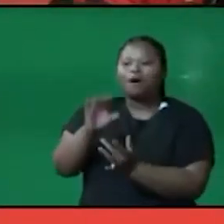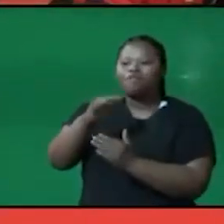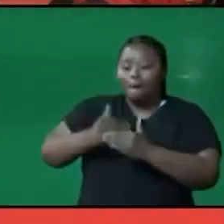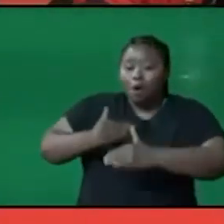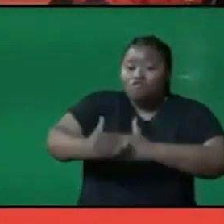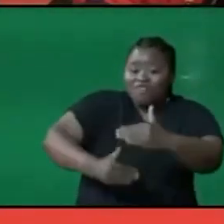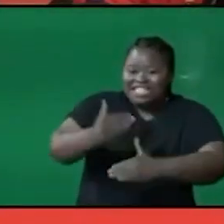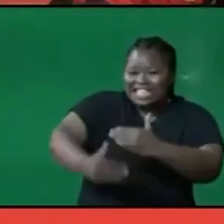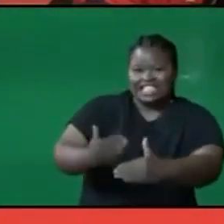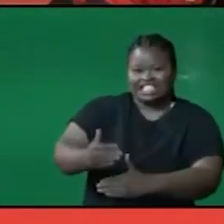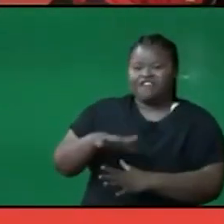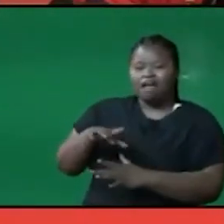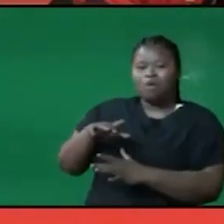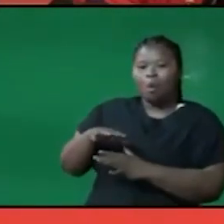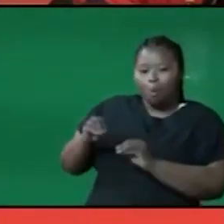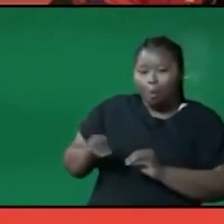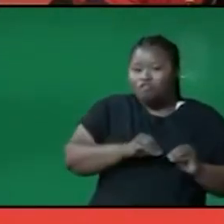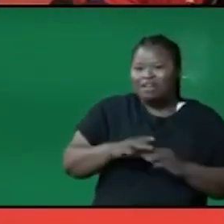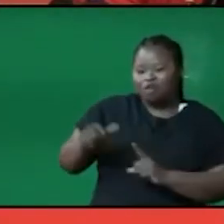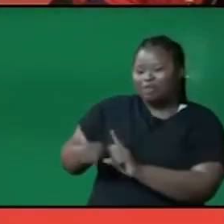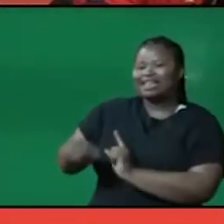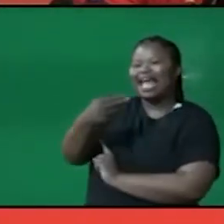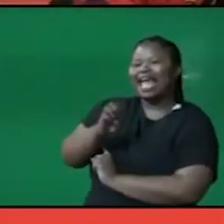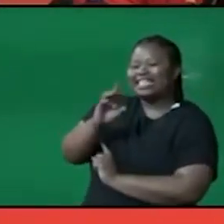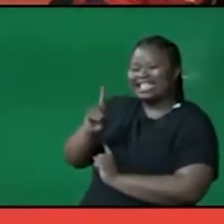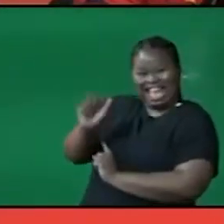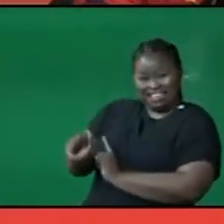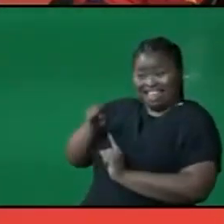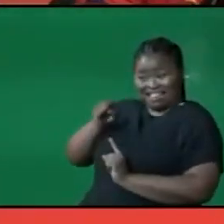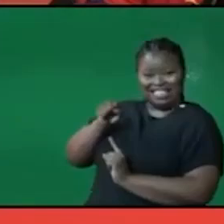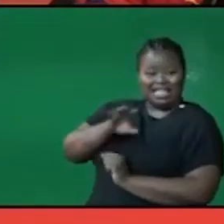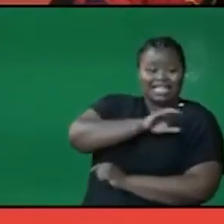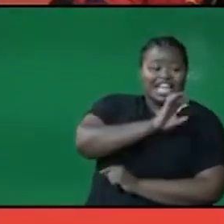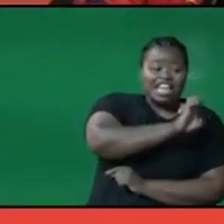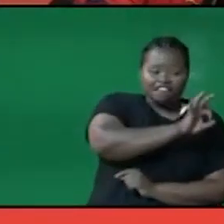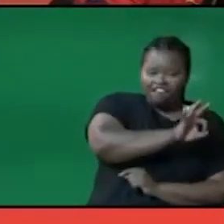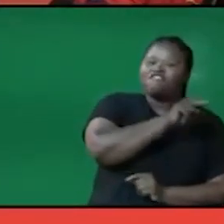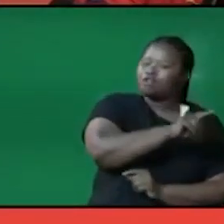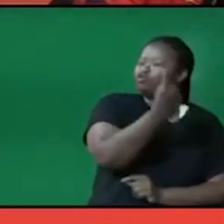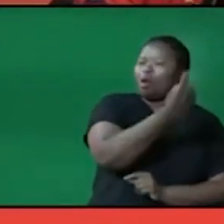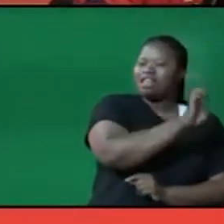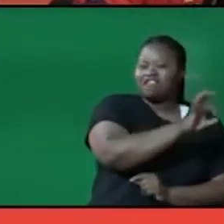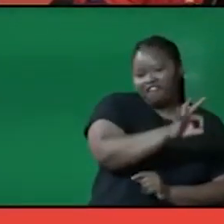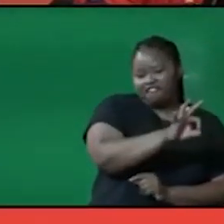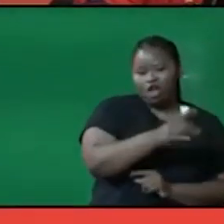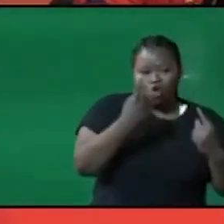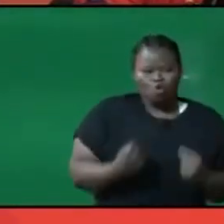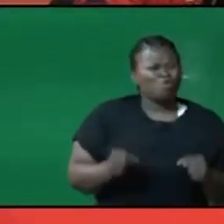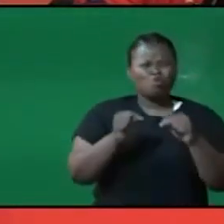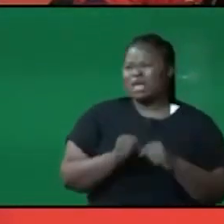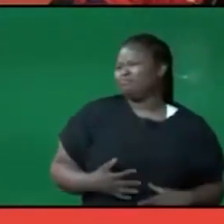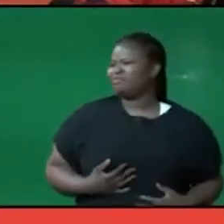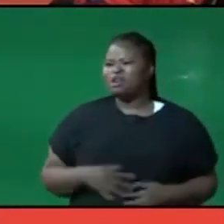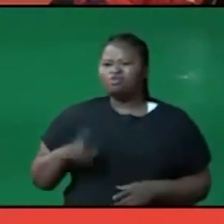progressive left alternative to Helen Zille, and that alternative is the EFF. We are not going